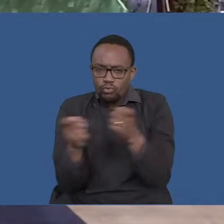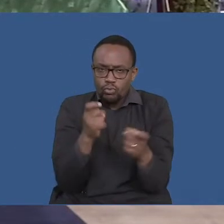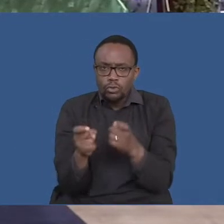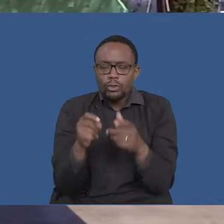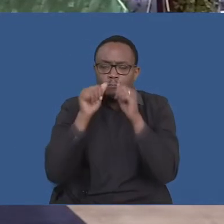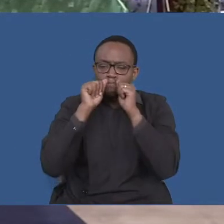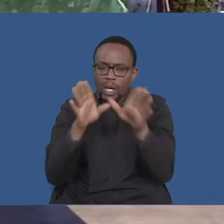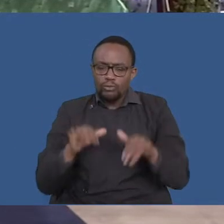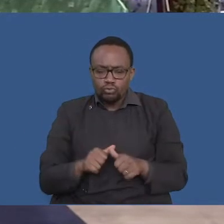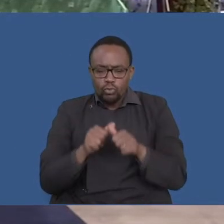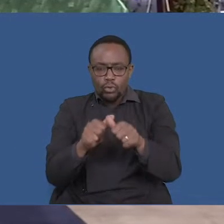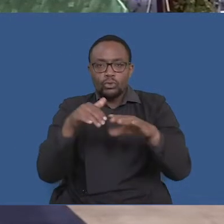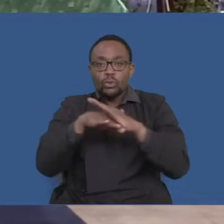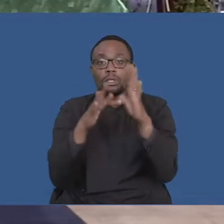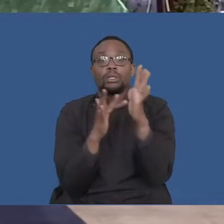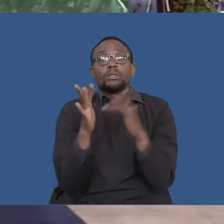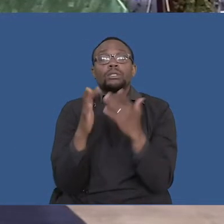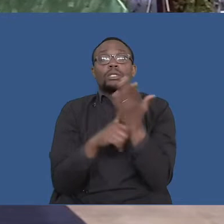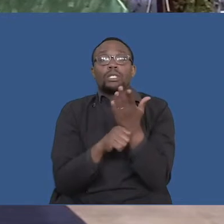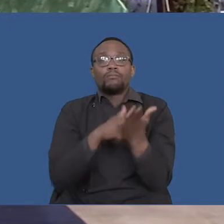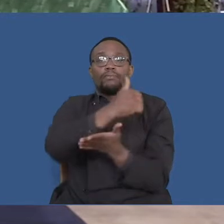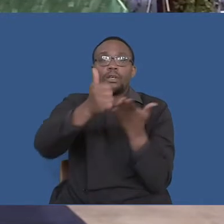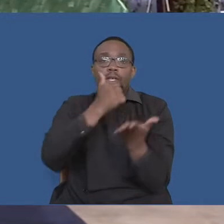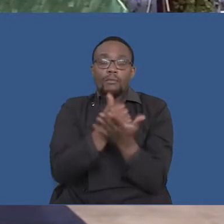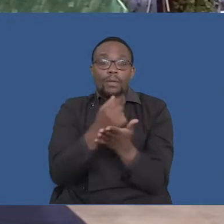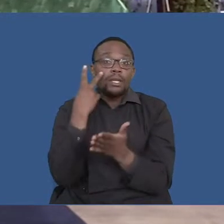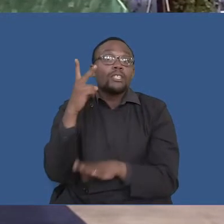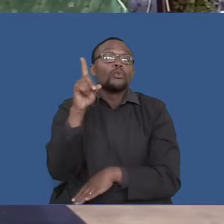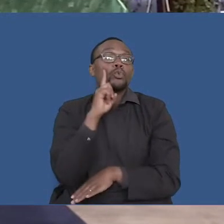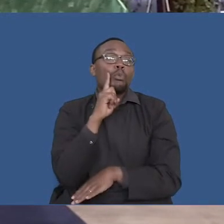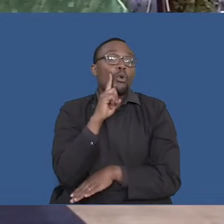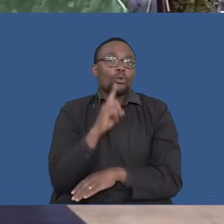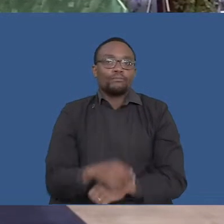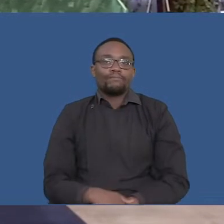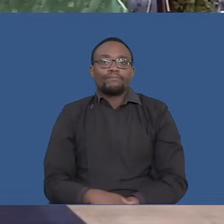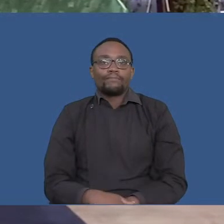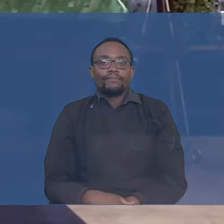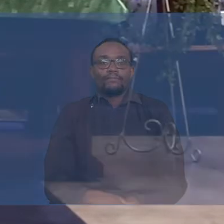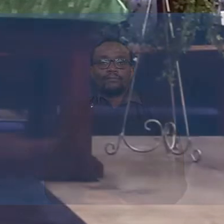let your blessing be with us. In Jesus' name, amen. See you tomorrow and God bless you.